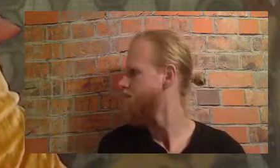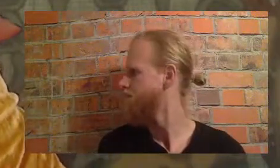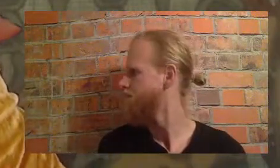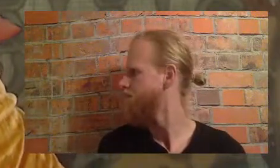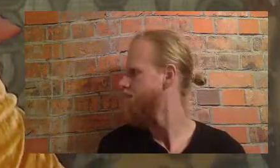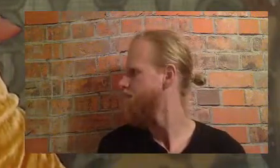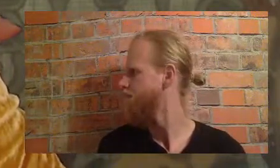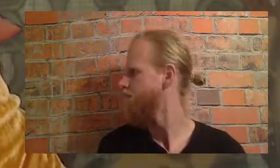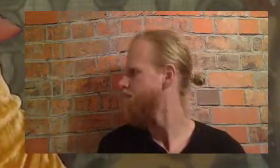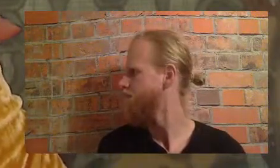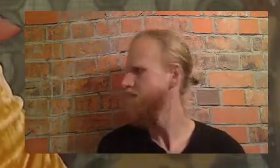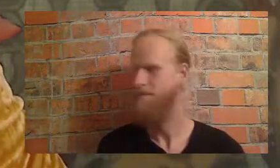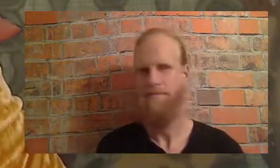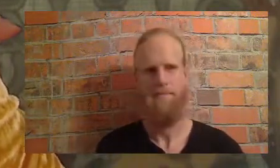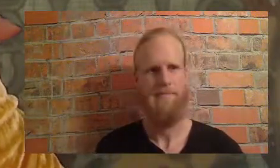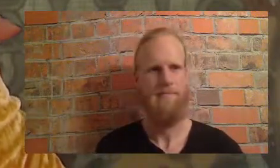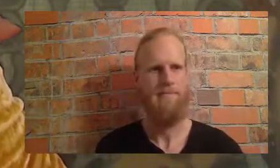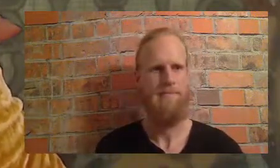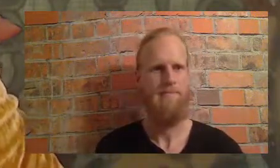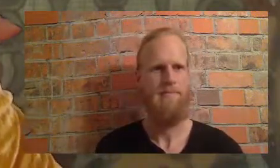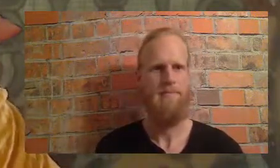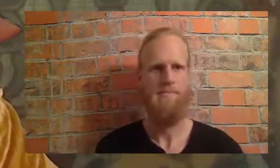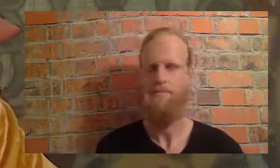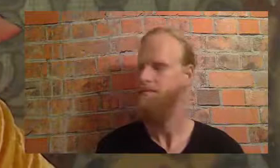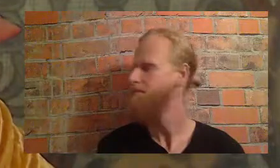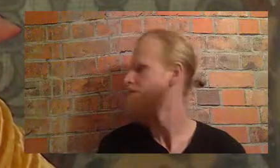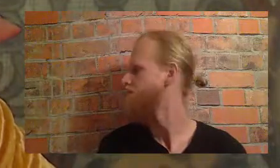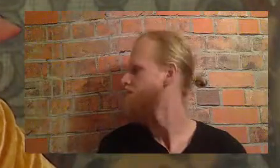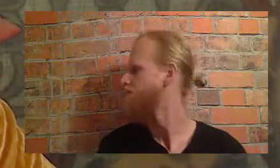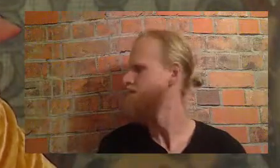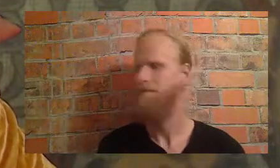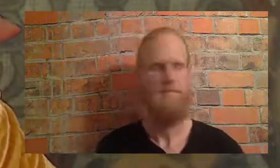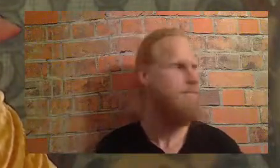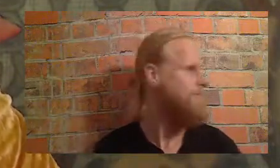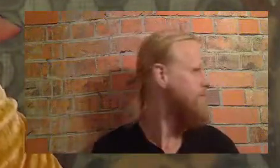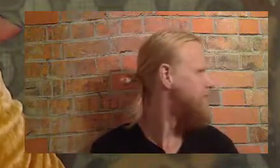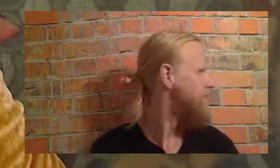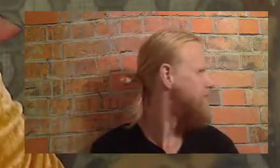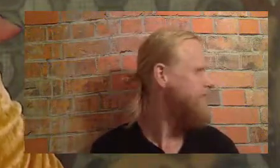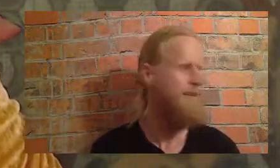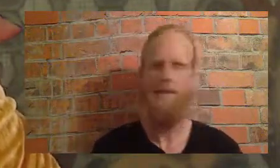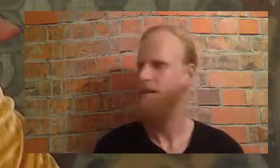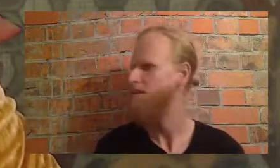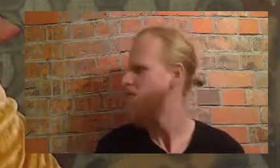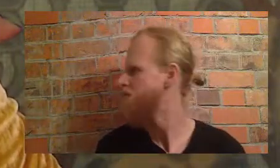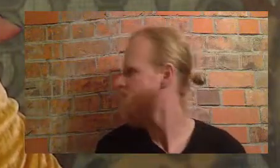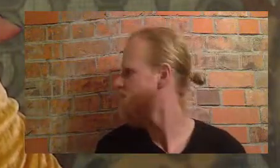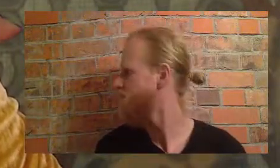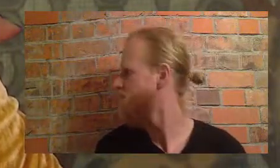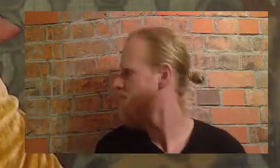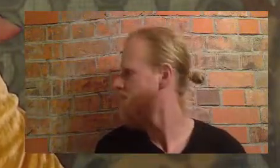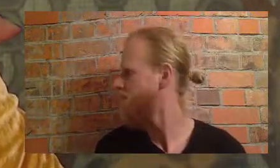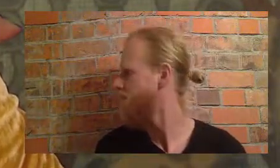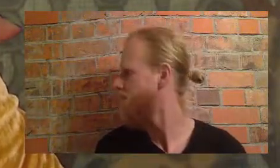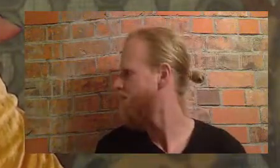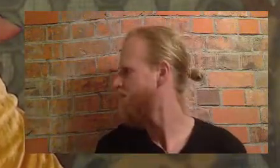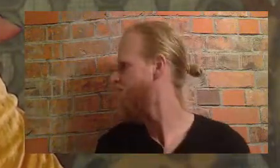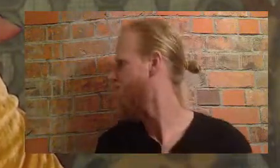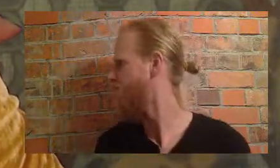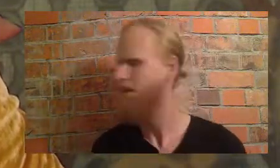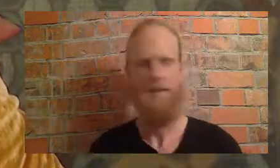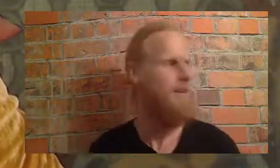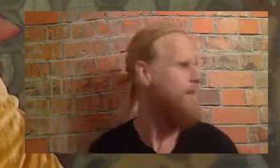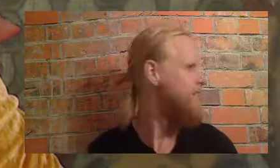my head feels a little more stiff when I turn it to the right. You can probably see that than when I turn it to the left. So as